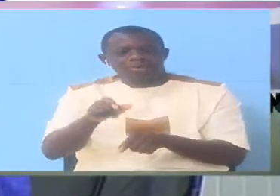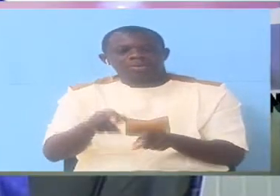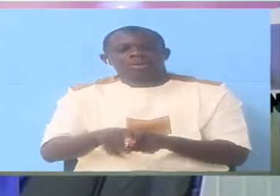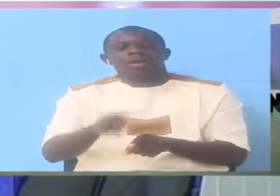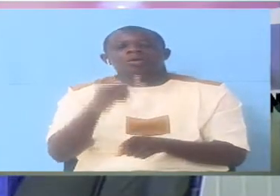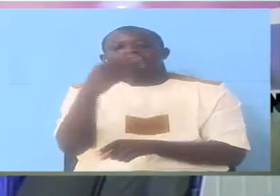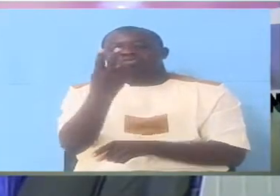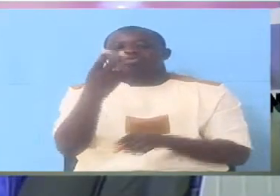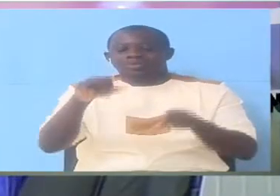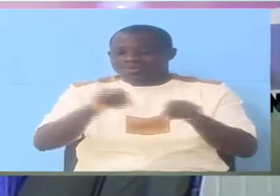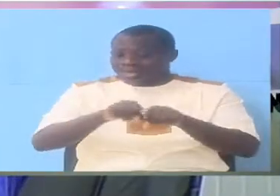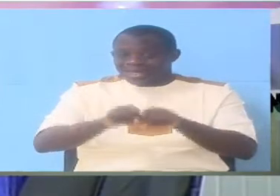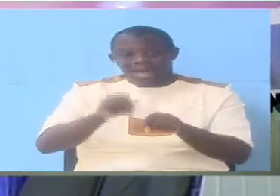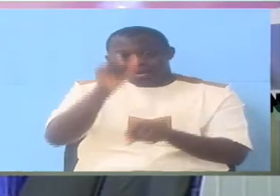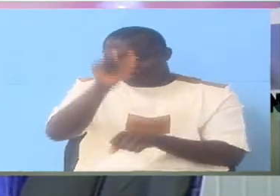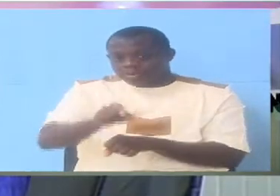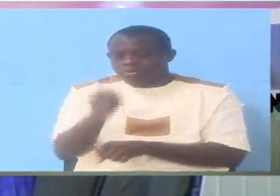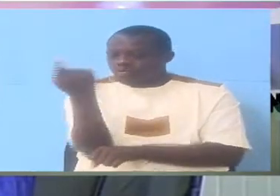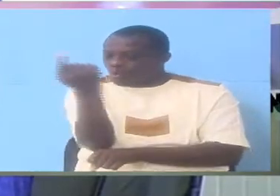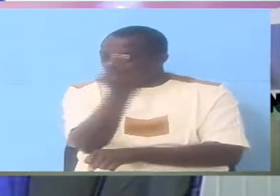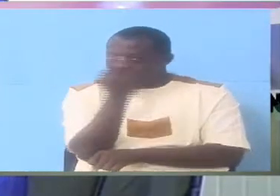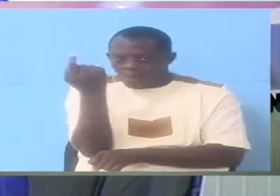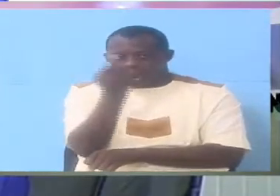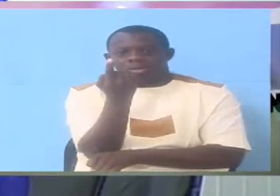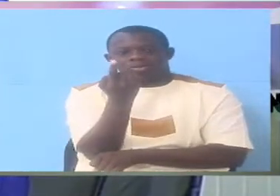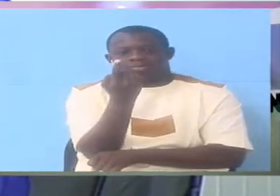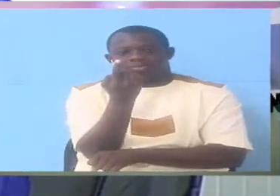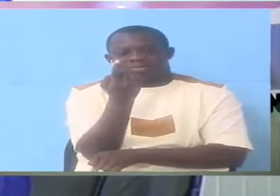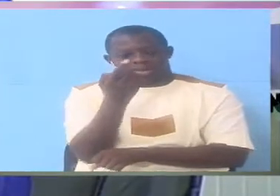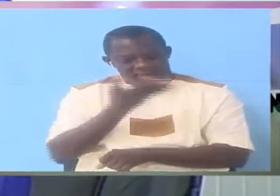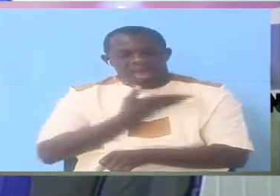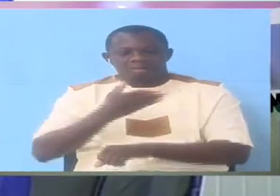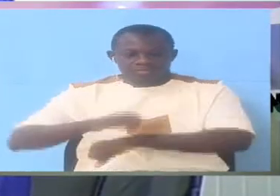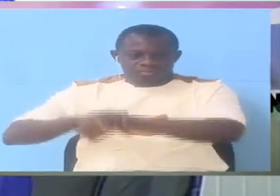Senegalese flow damma chot. Yes, only those two Senegalese.